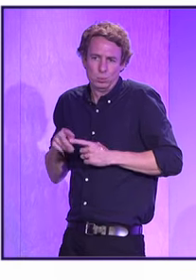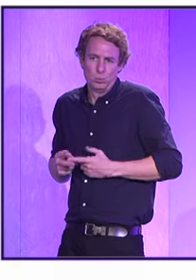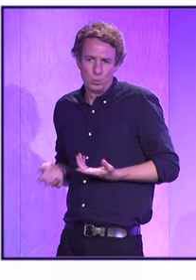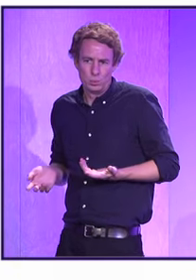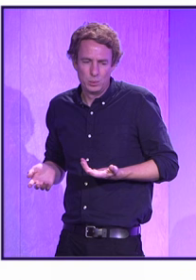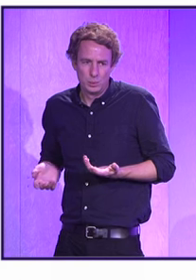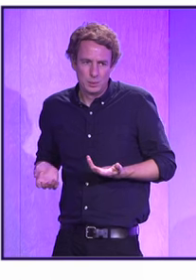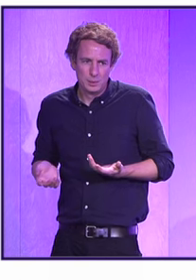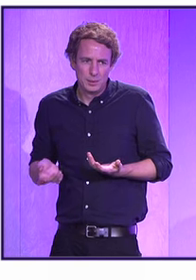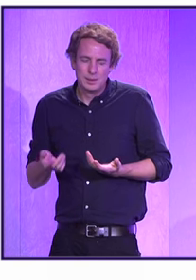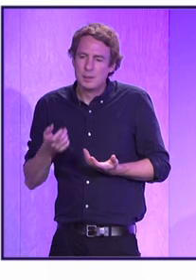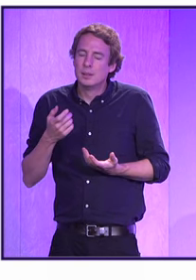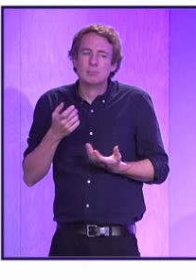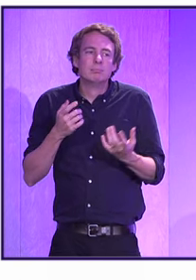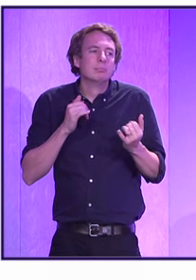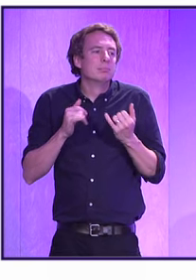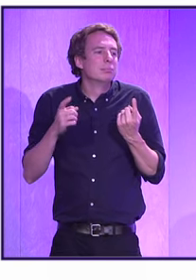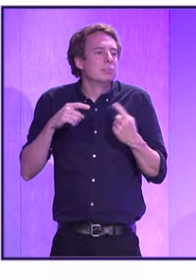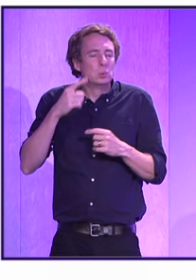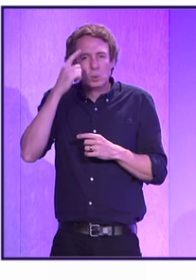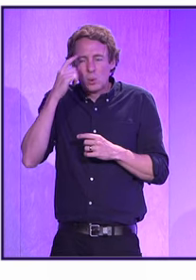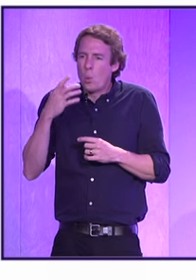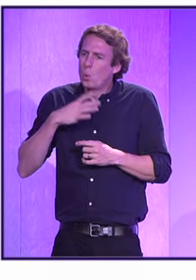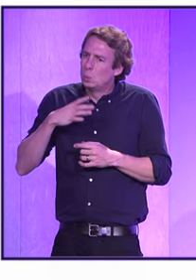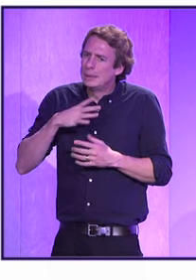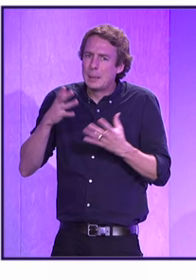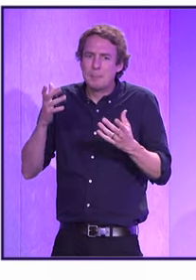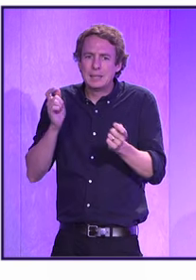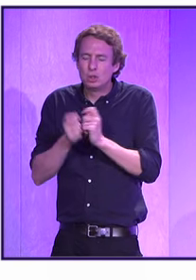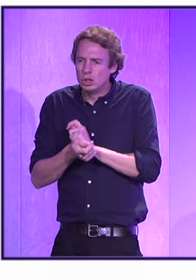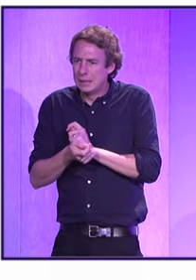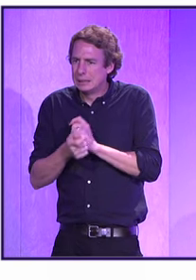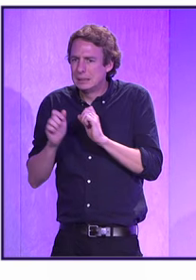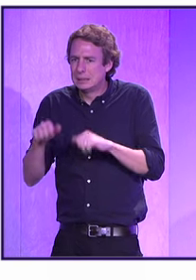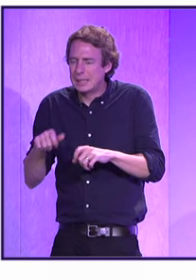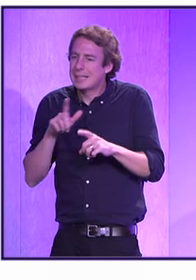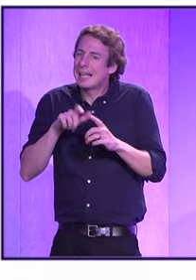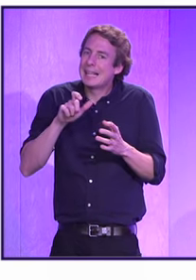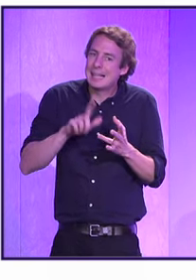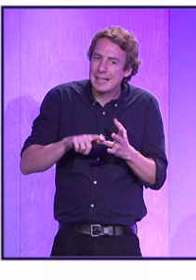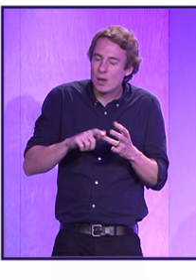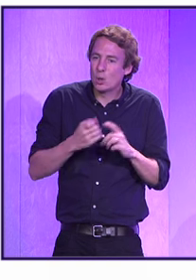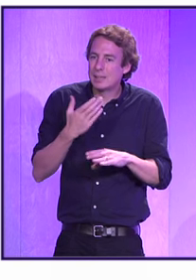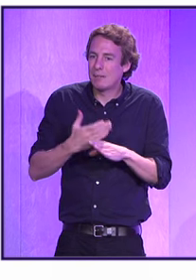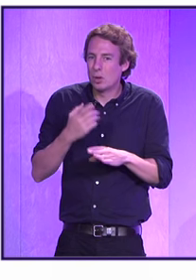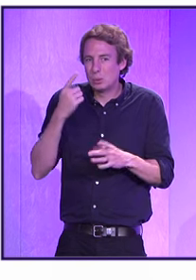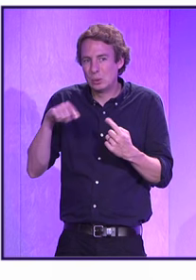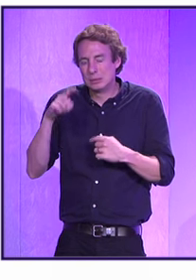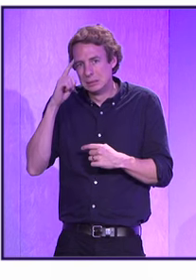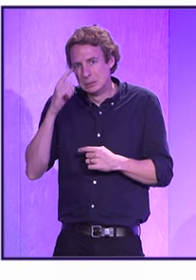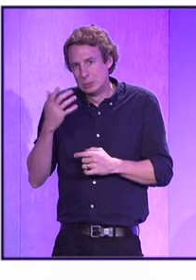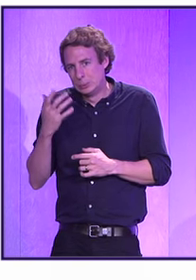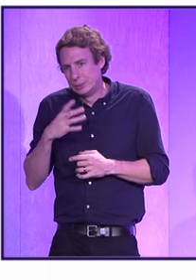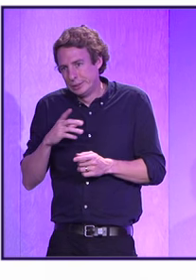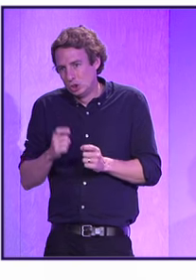proprietary tools. You know, we might be caught up thinking, you know, we need big changes to tilt towards eco-DevOps,